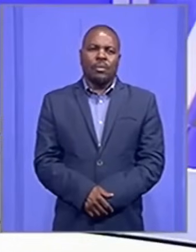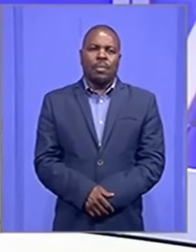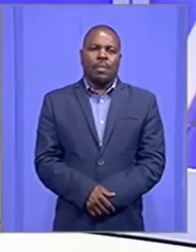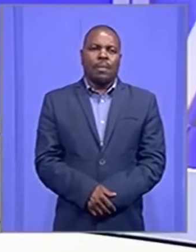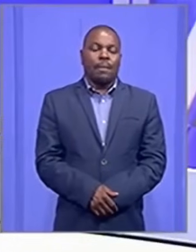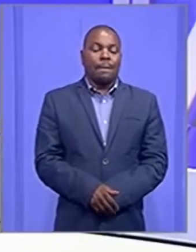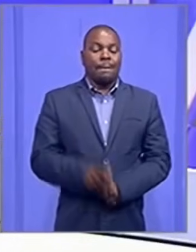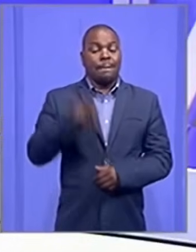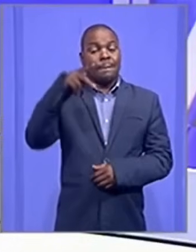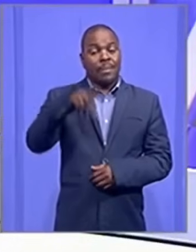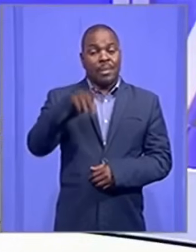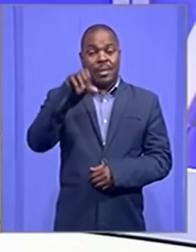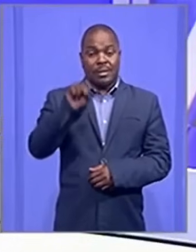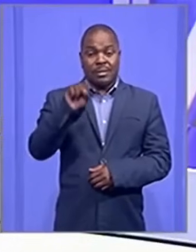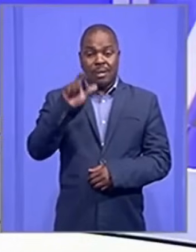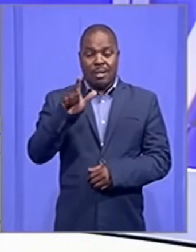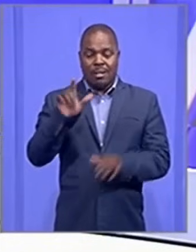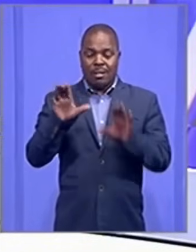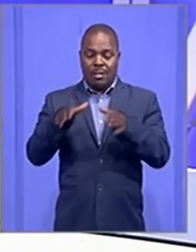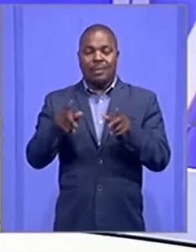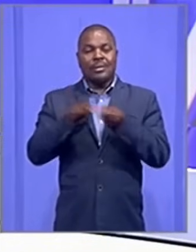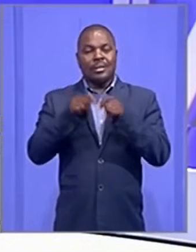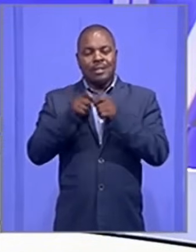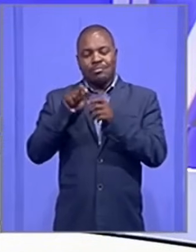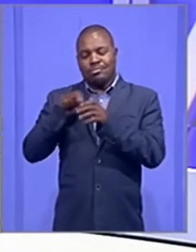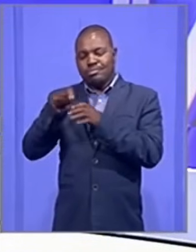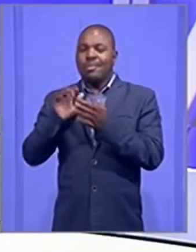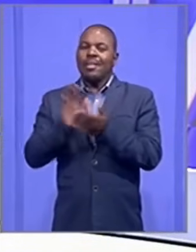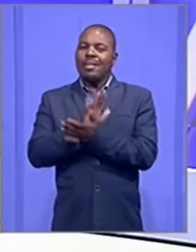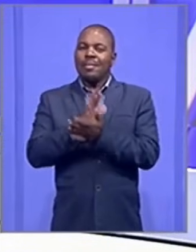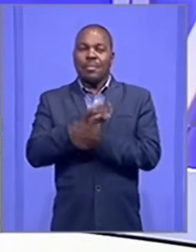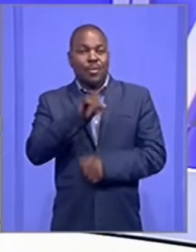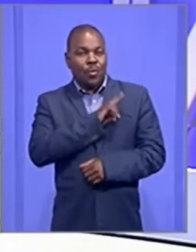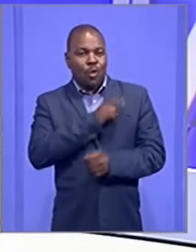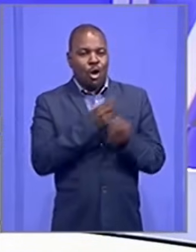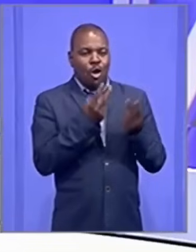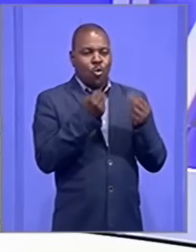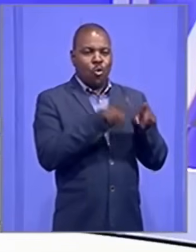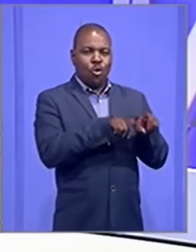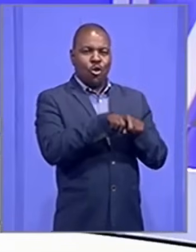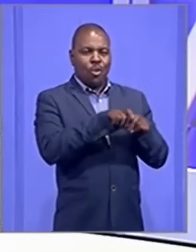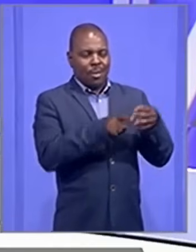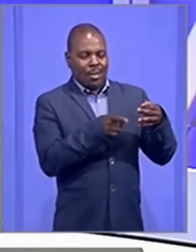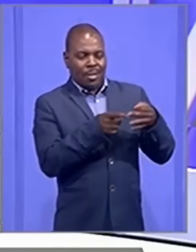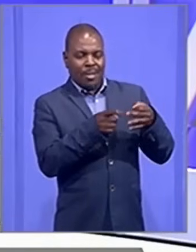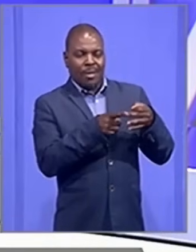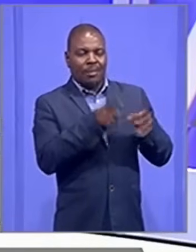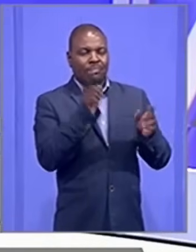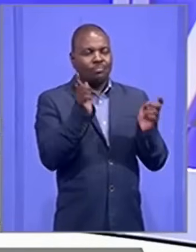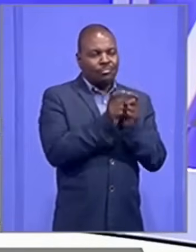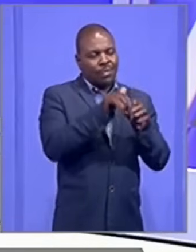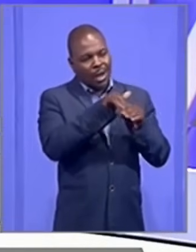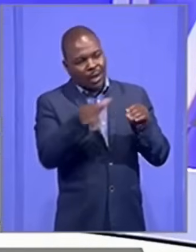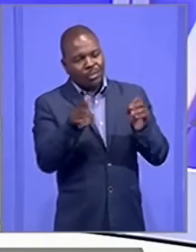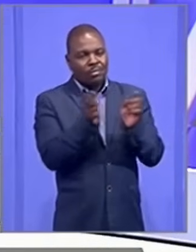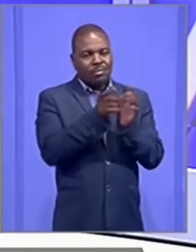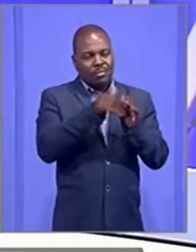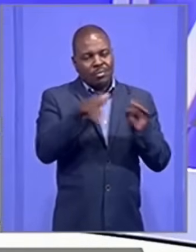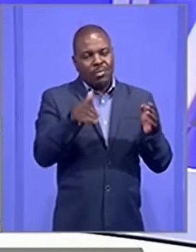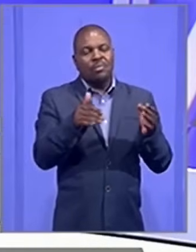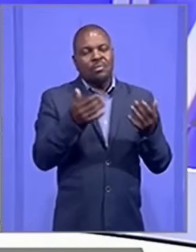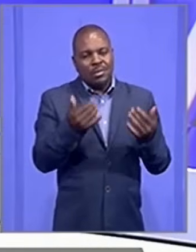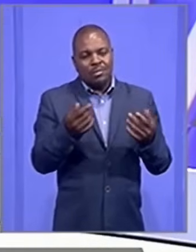Dihlopha tsa Premier Soccer League di thabetse go tsebagatswa ga phadišano ya boraro ya Mantšhana Shakeng dipapading